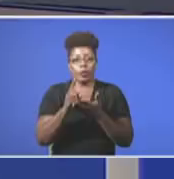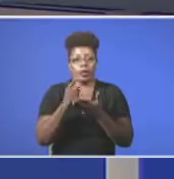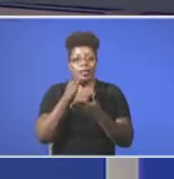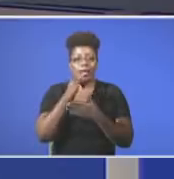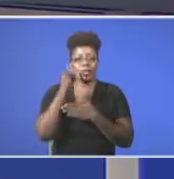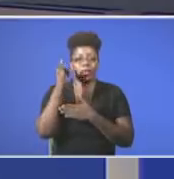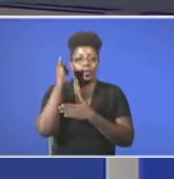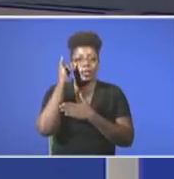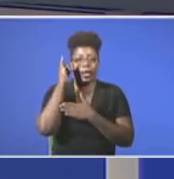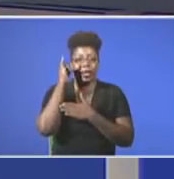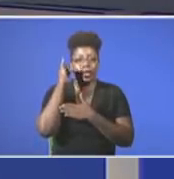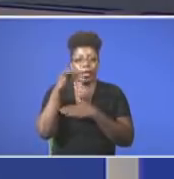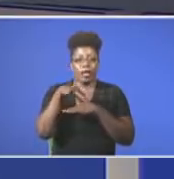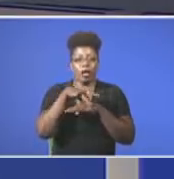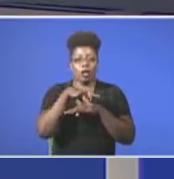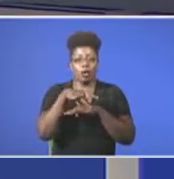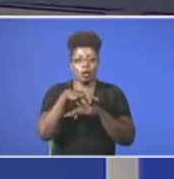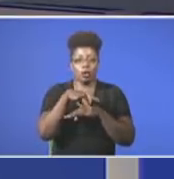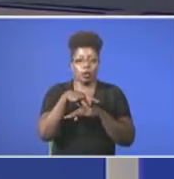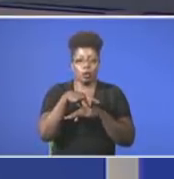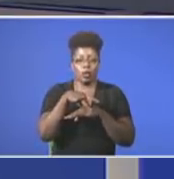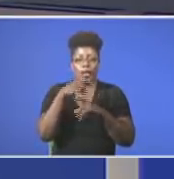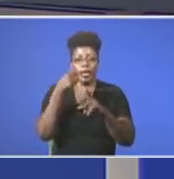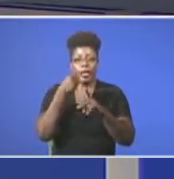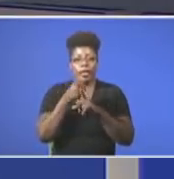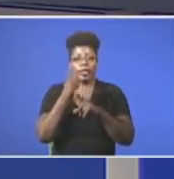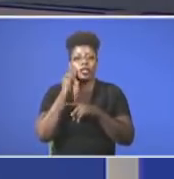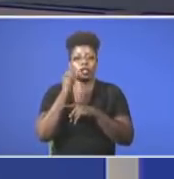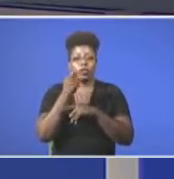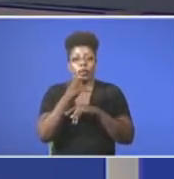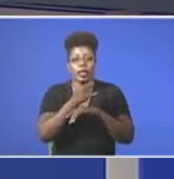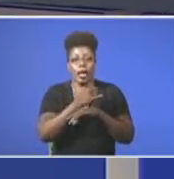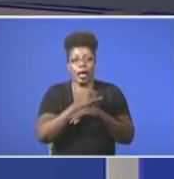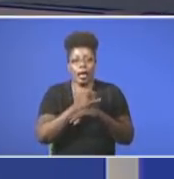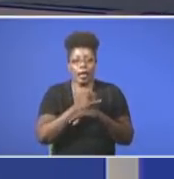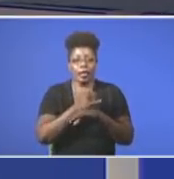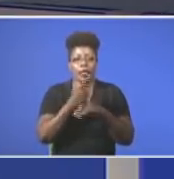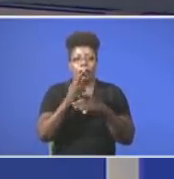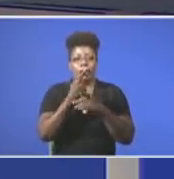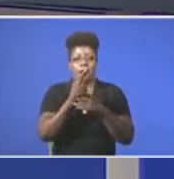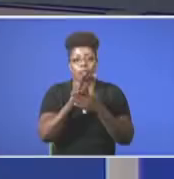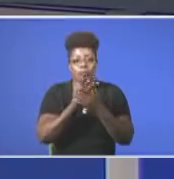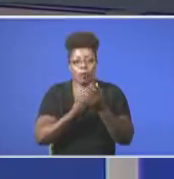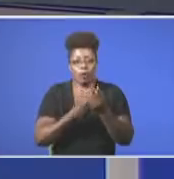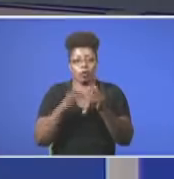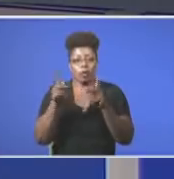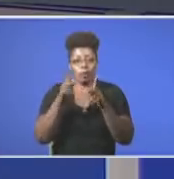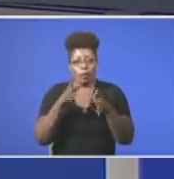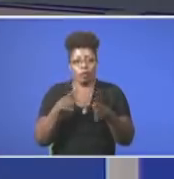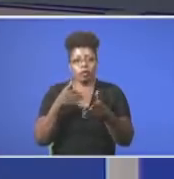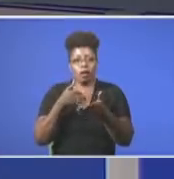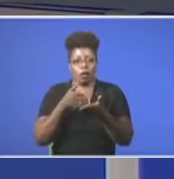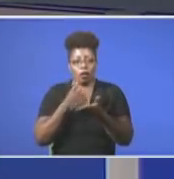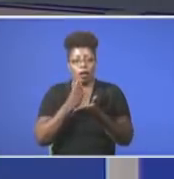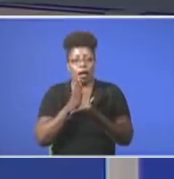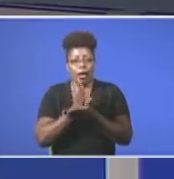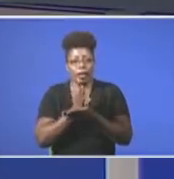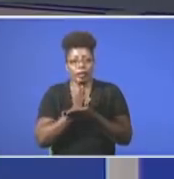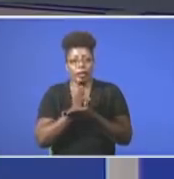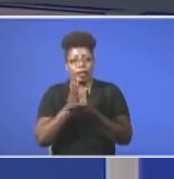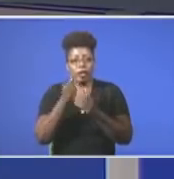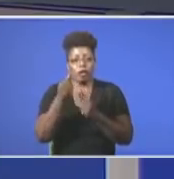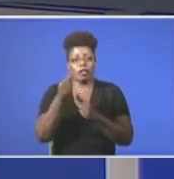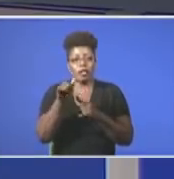yesterday with an earthquake hitting the Twin Island Republic, but both players are okay. Dante was able to get in some action in singles